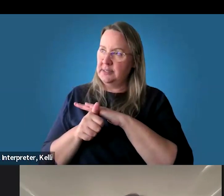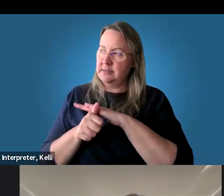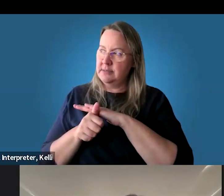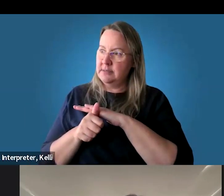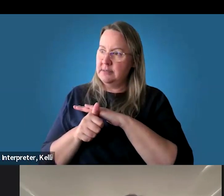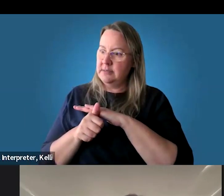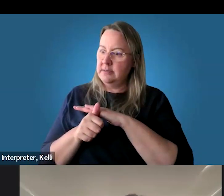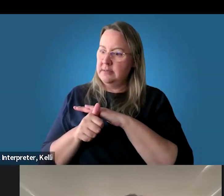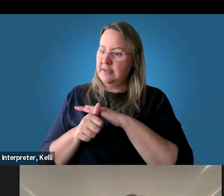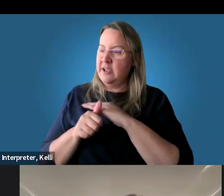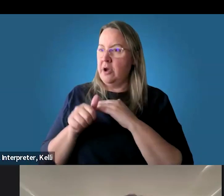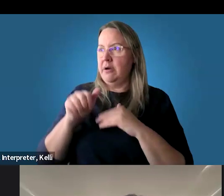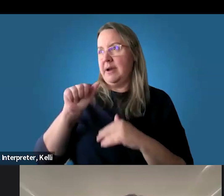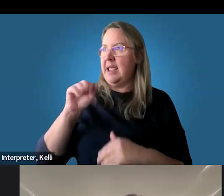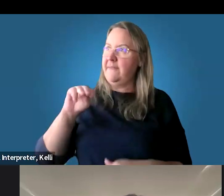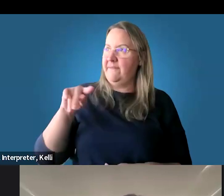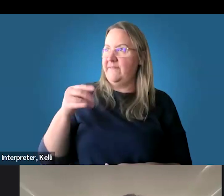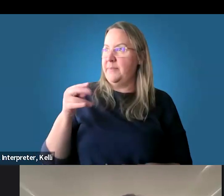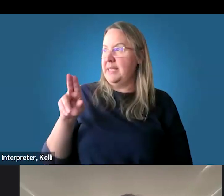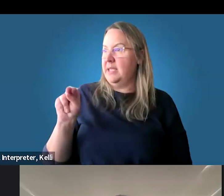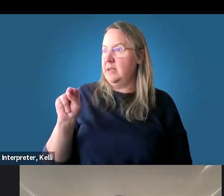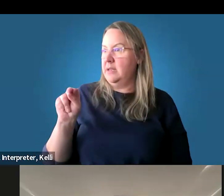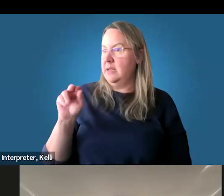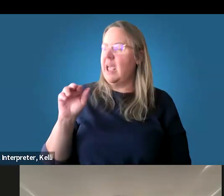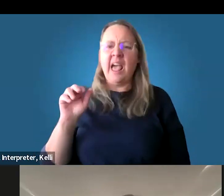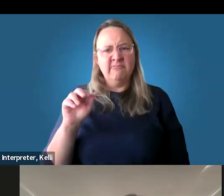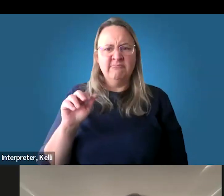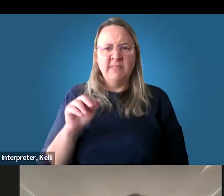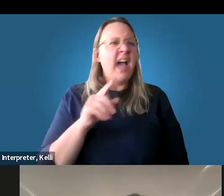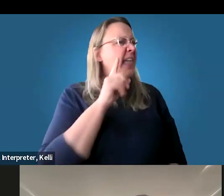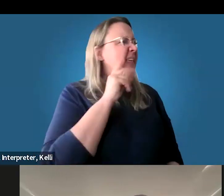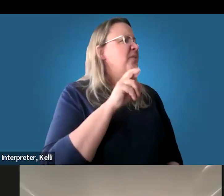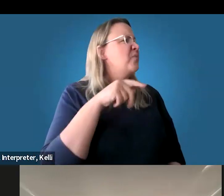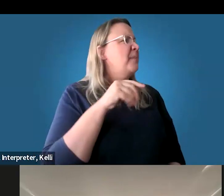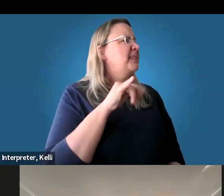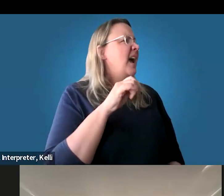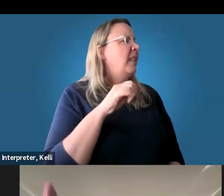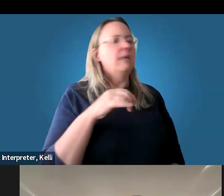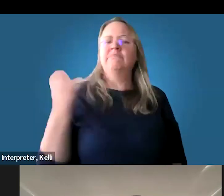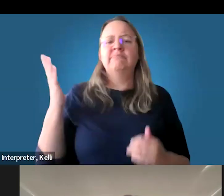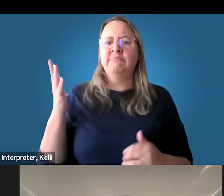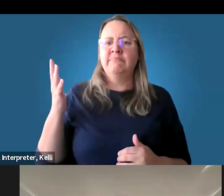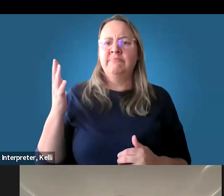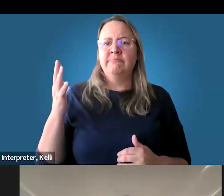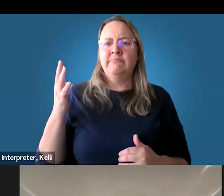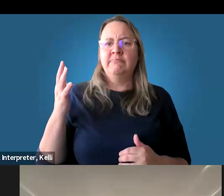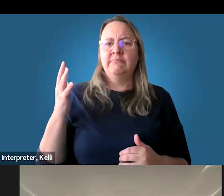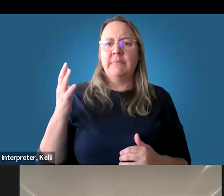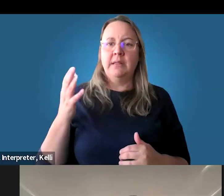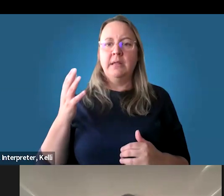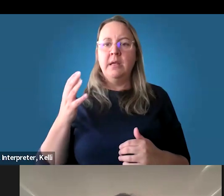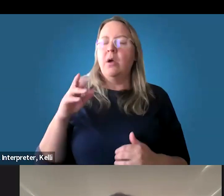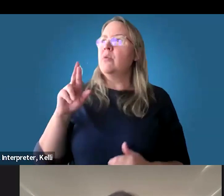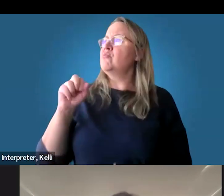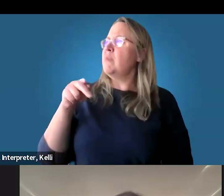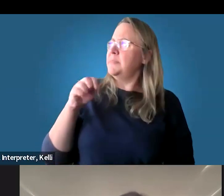are amphibious. Well, most of them. Maybe I don't know that. I think they're reptiles, but maybe that doesn't mean that they can't be. I think that's actually two different things. They're